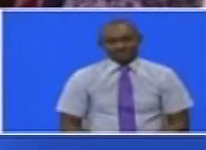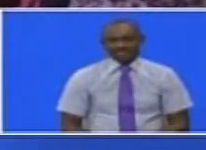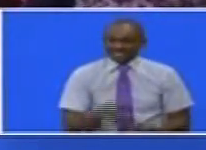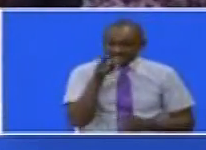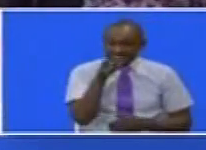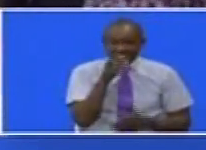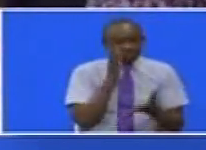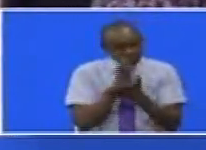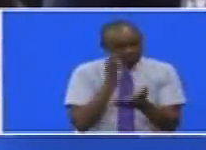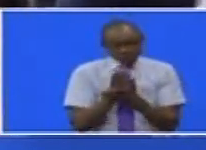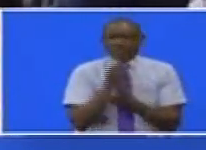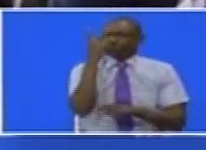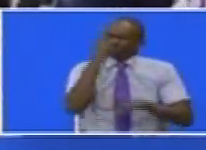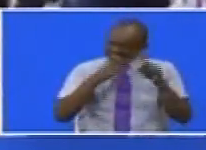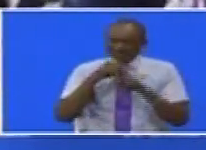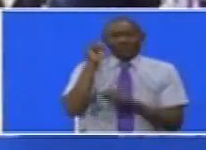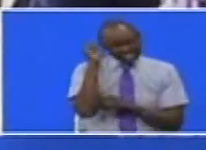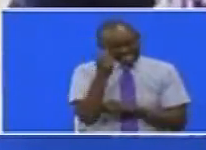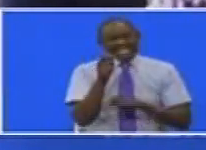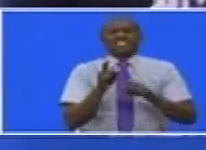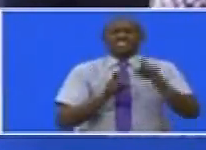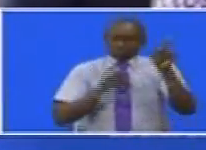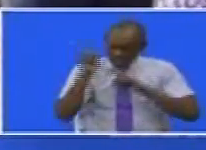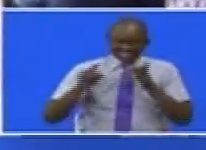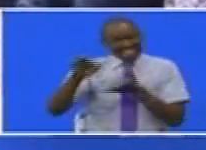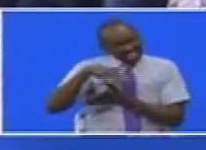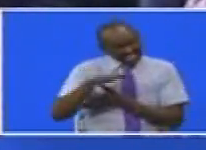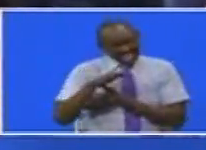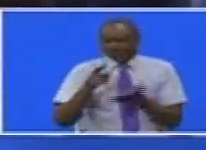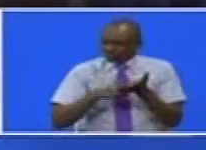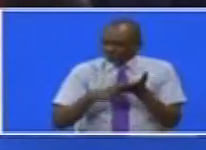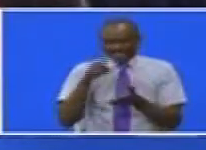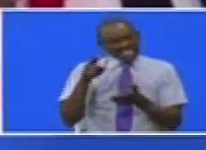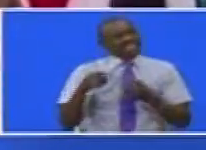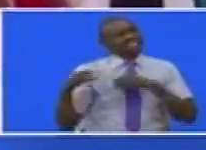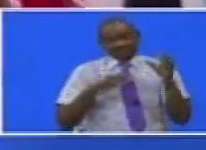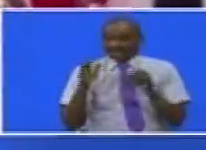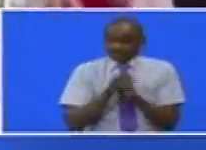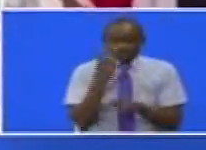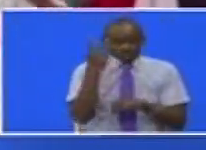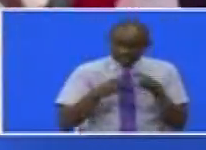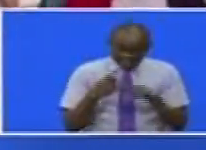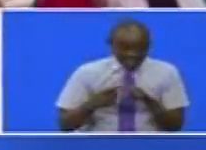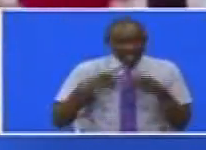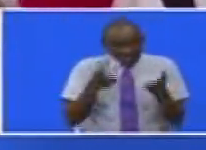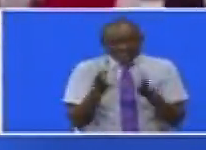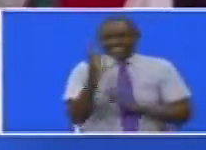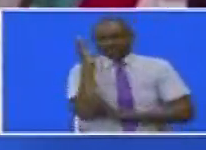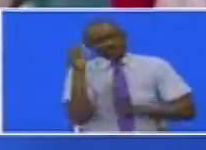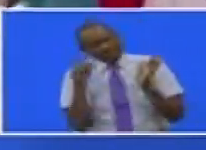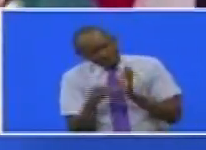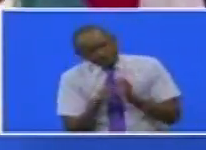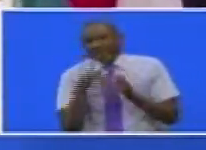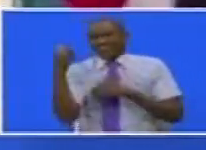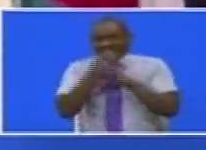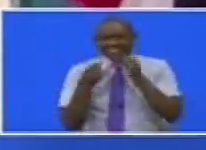It has been a tough 2 years for players in the tourism sector as visitor numbers fell owing to rising insecurity and travel